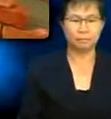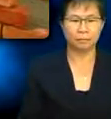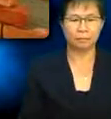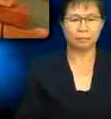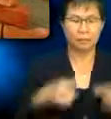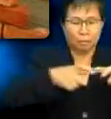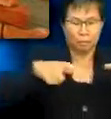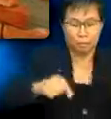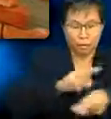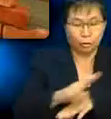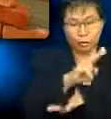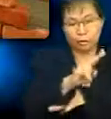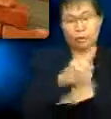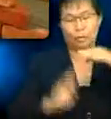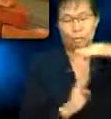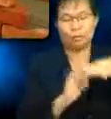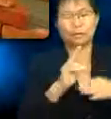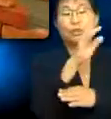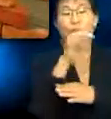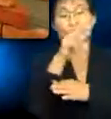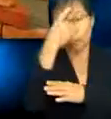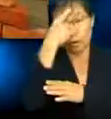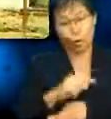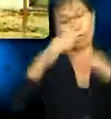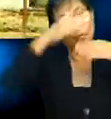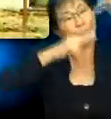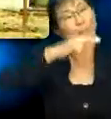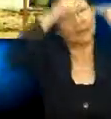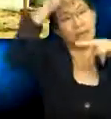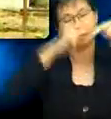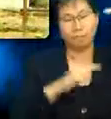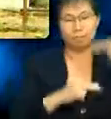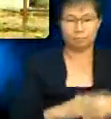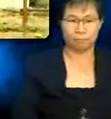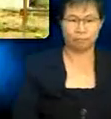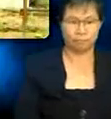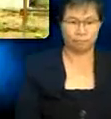Bricks are used as the basic unit of a building.